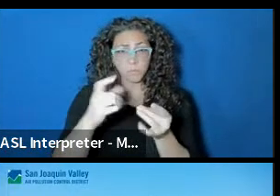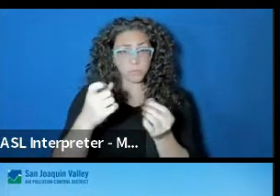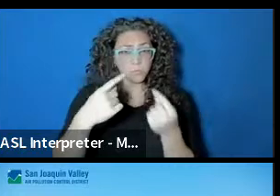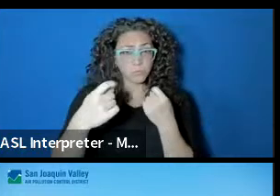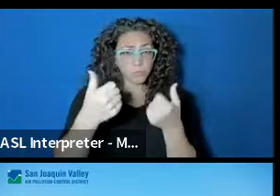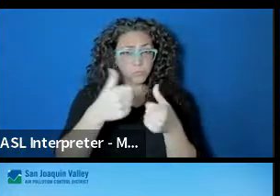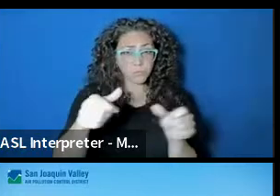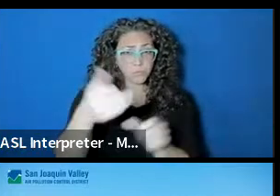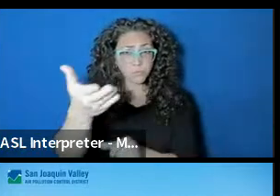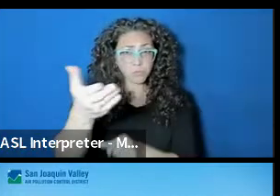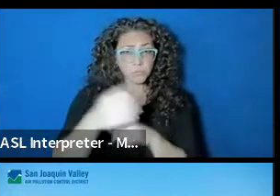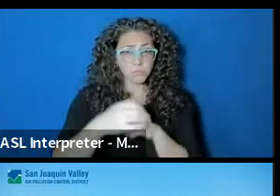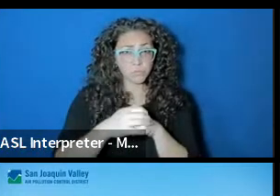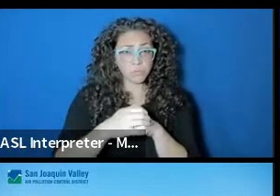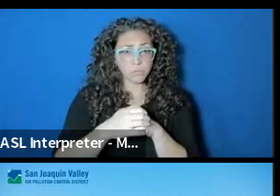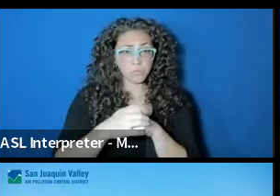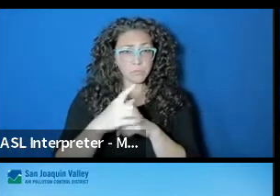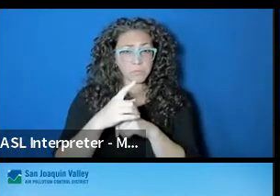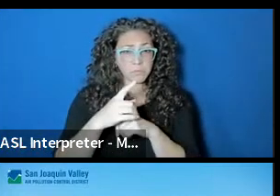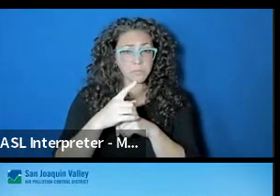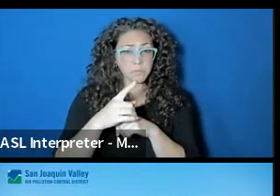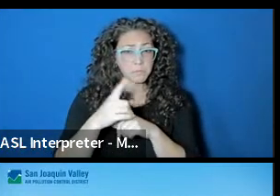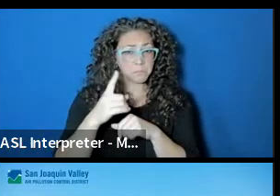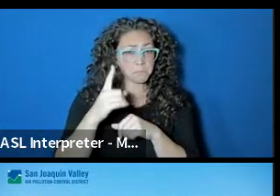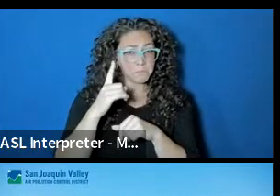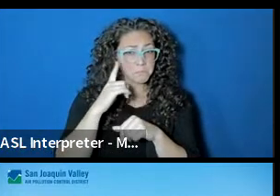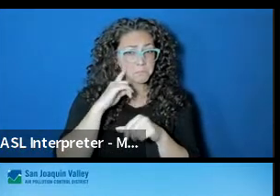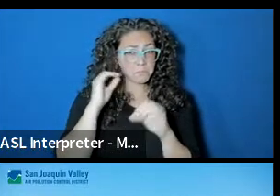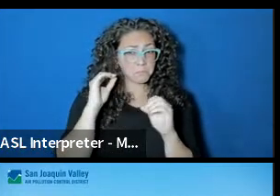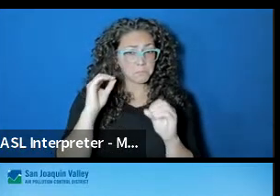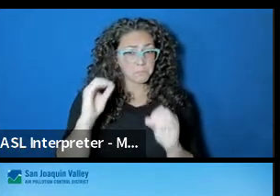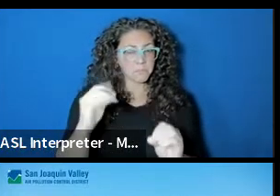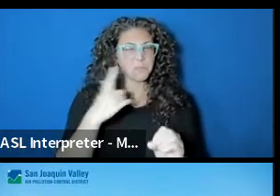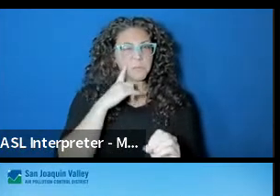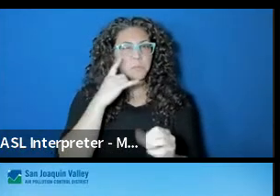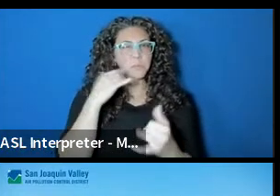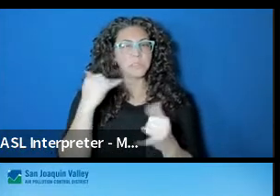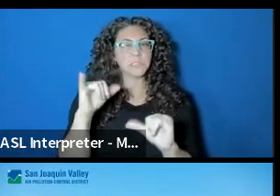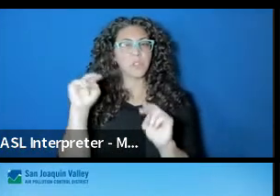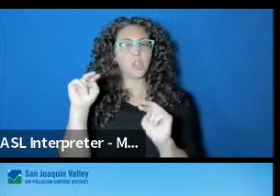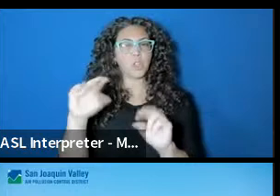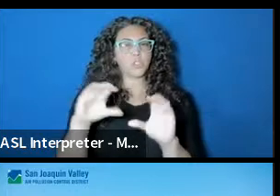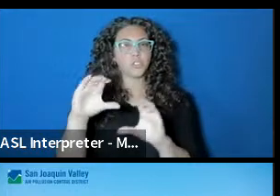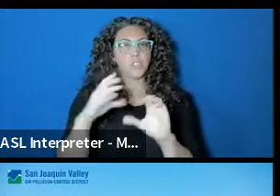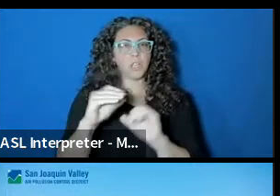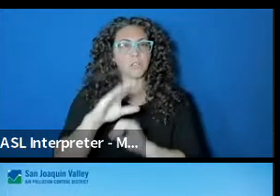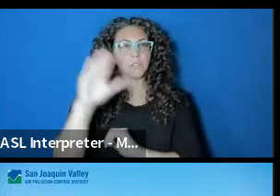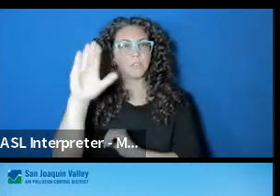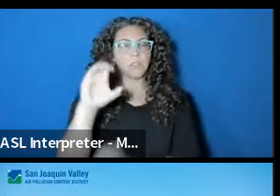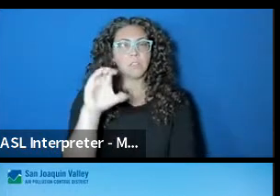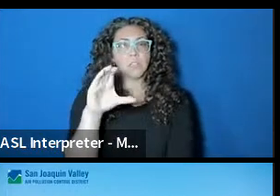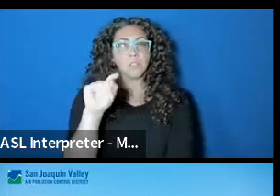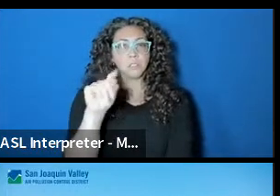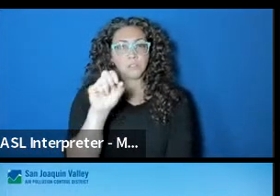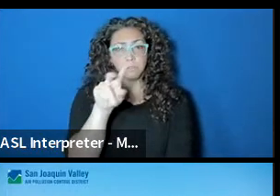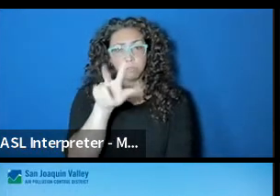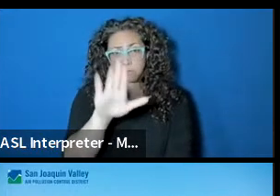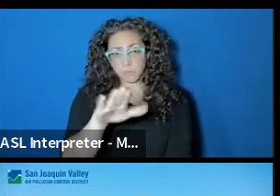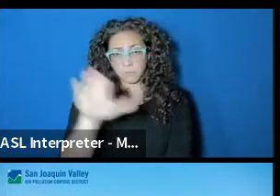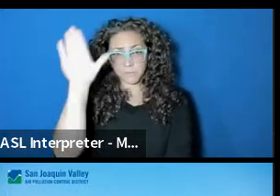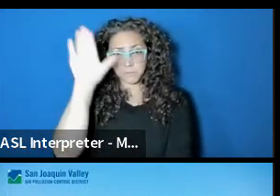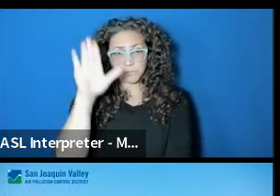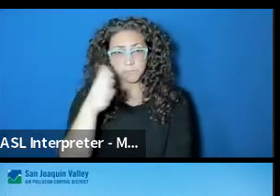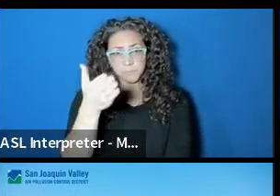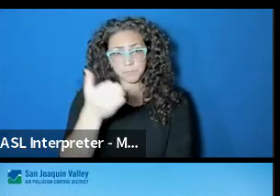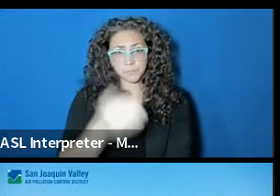I'm not hearing anything from Douglas, but I will keep a lookout on the chat. And Hector, I believe you also had your hand up before you